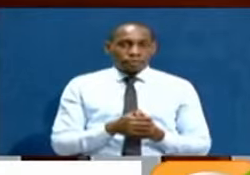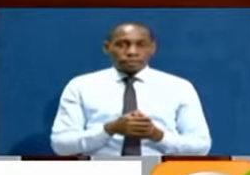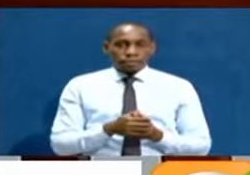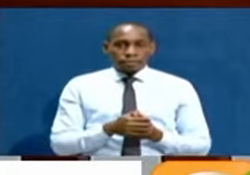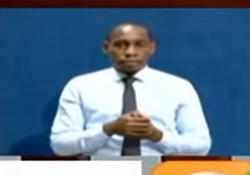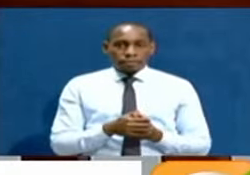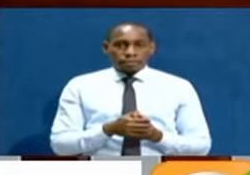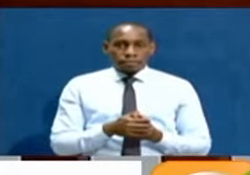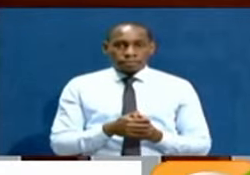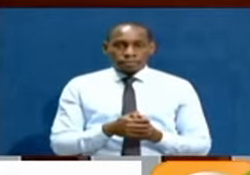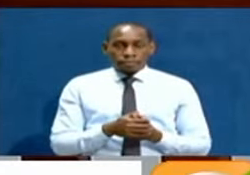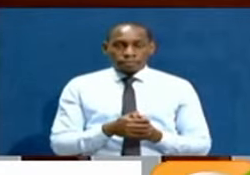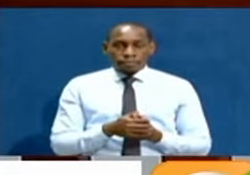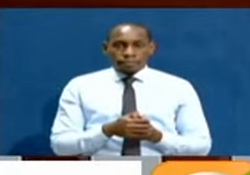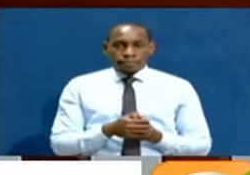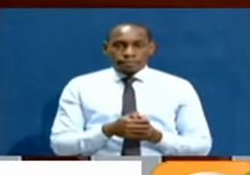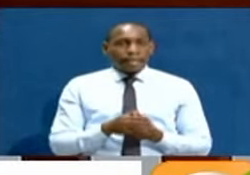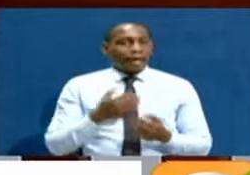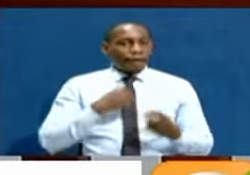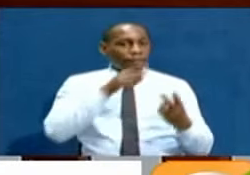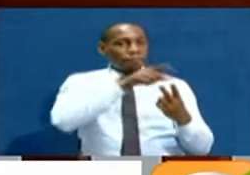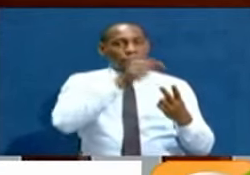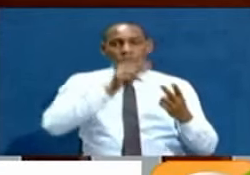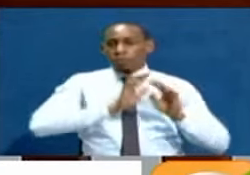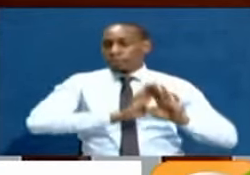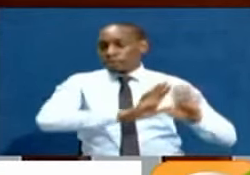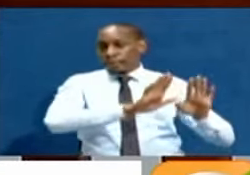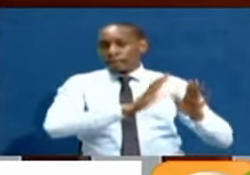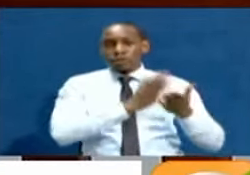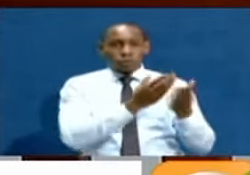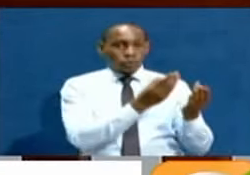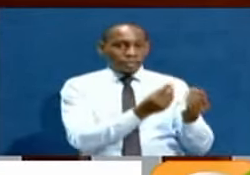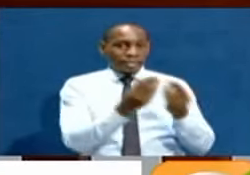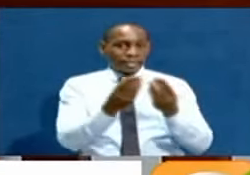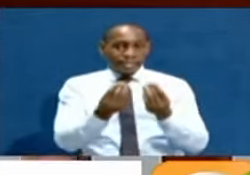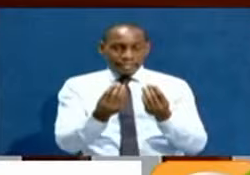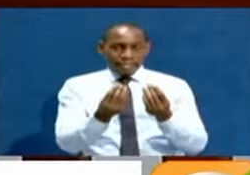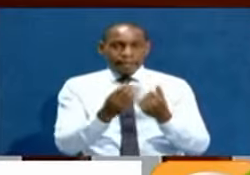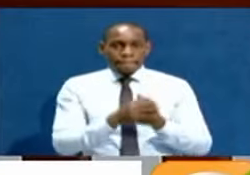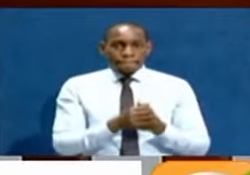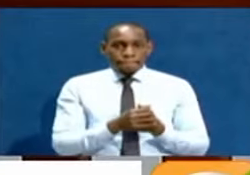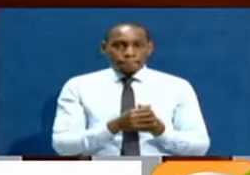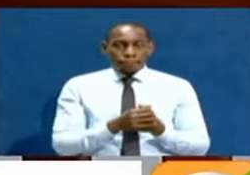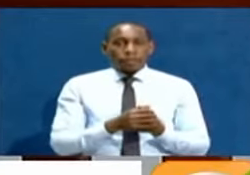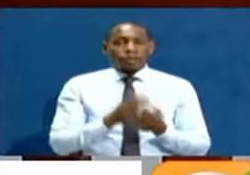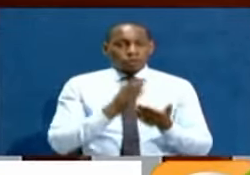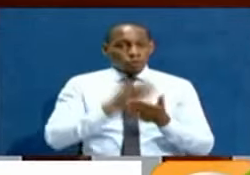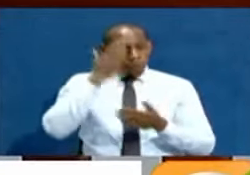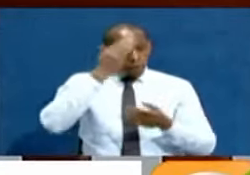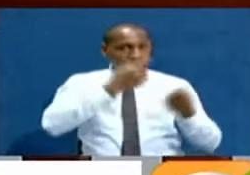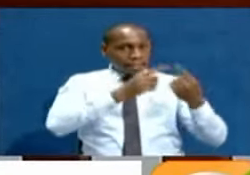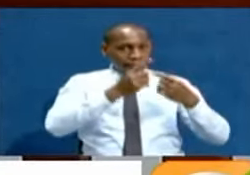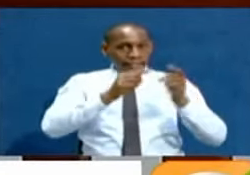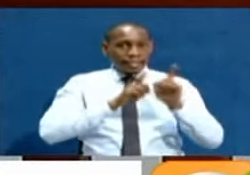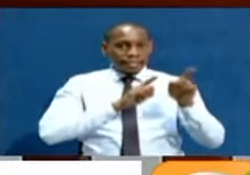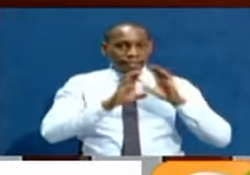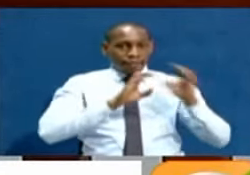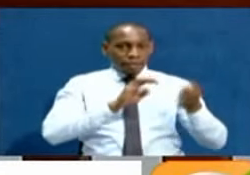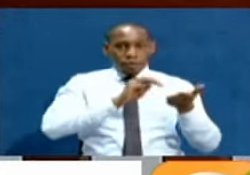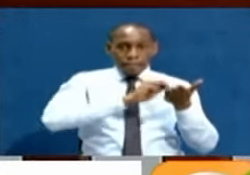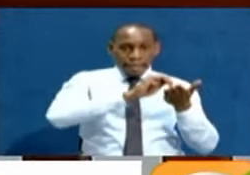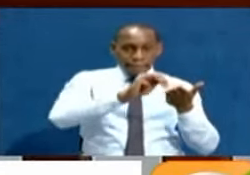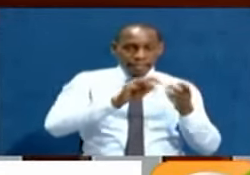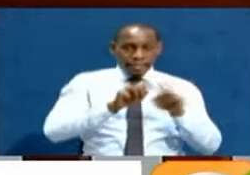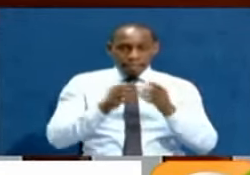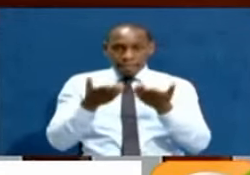this question, why don't you walk away? It's the easiest thing to walk away because I'm known for the success of Safaricom, for M-Pesa,